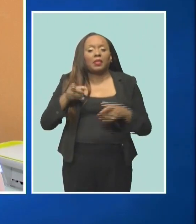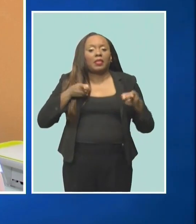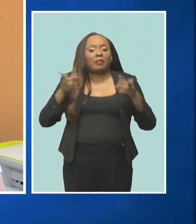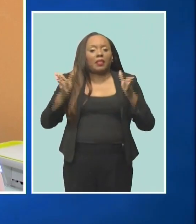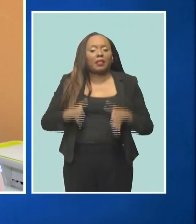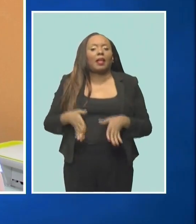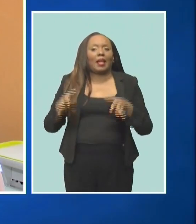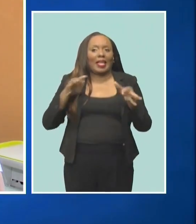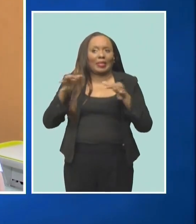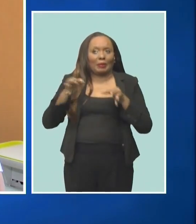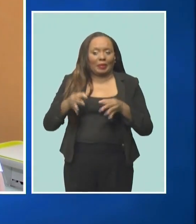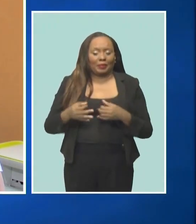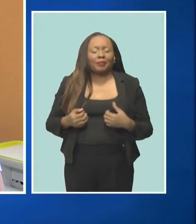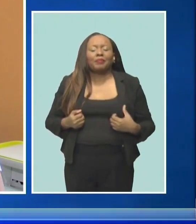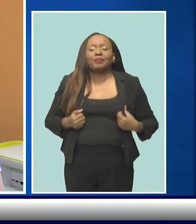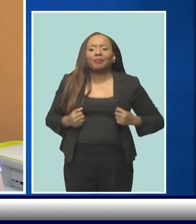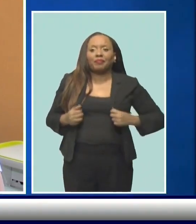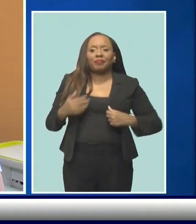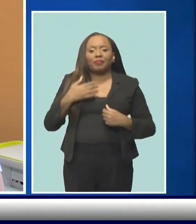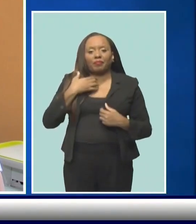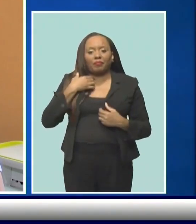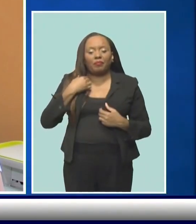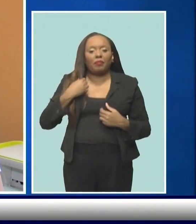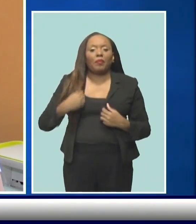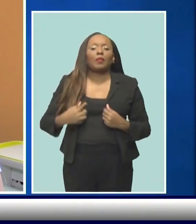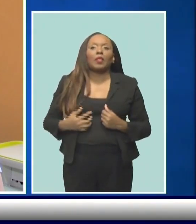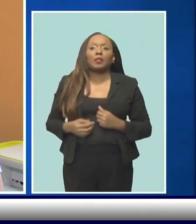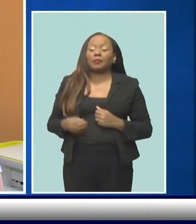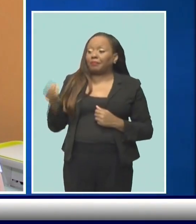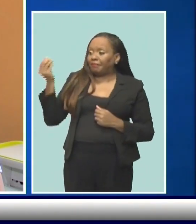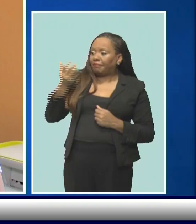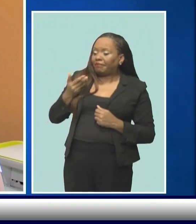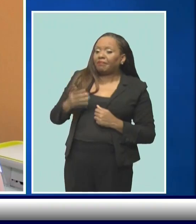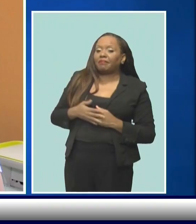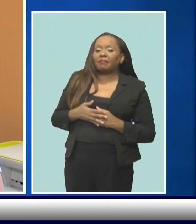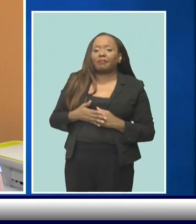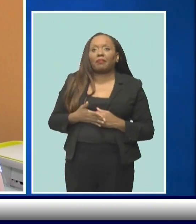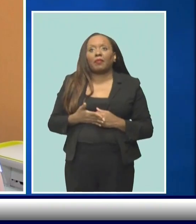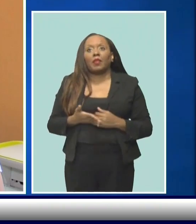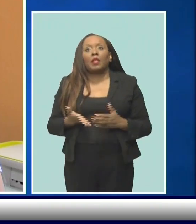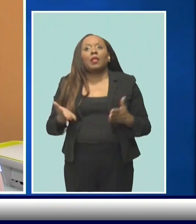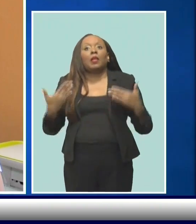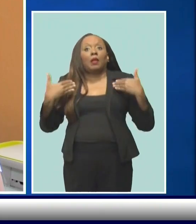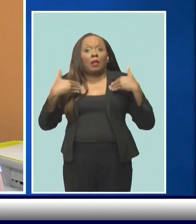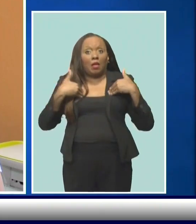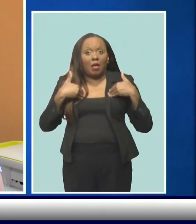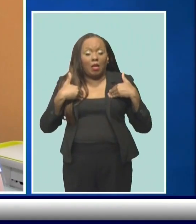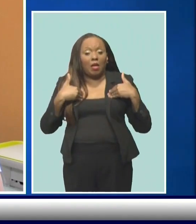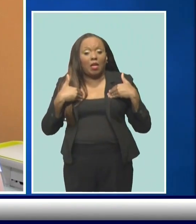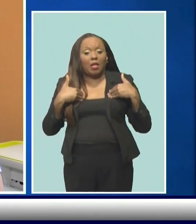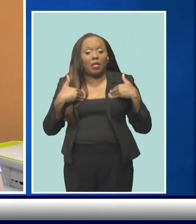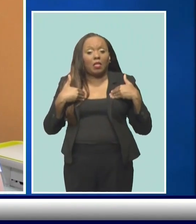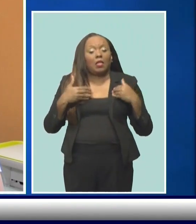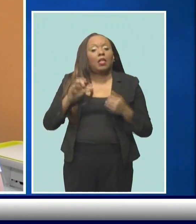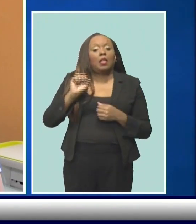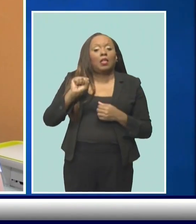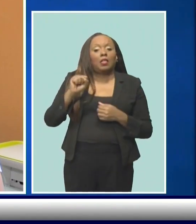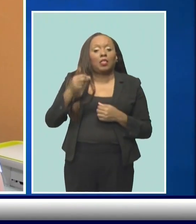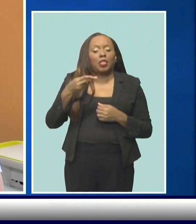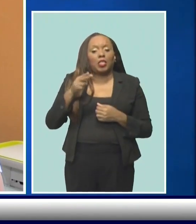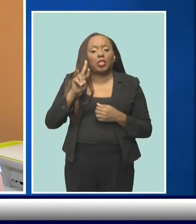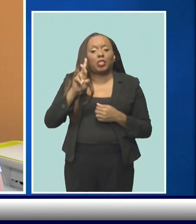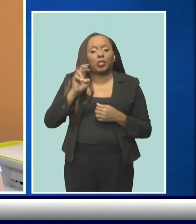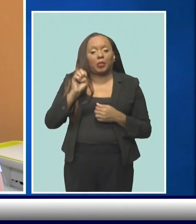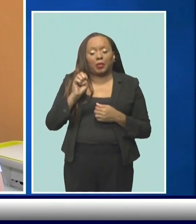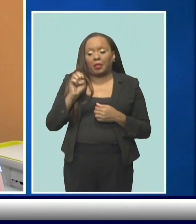explains what happened. So what happened is that we had a surface to low-level shear line which passed over the island very slowly during